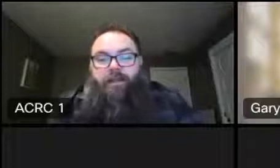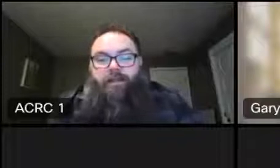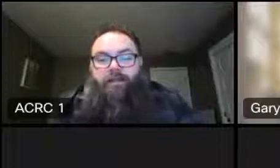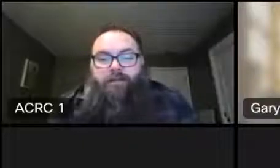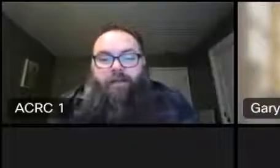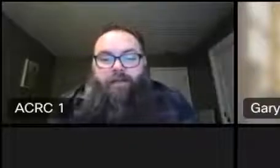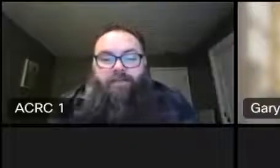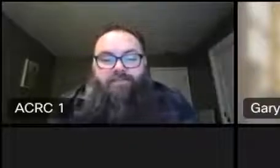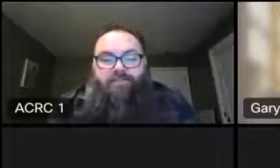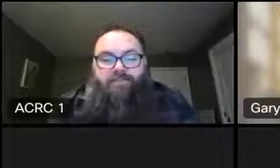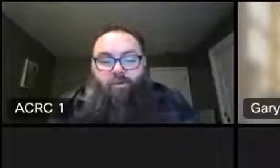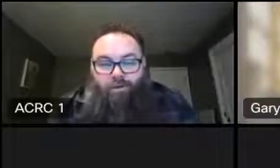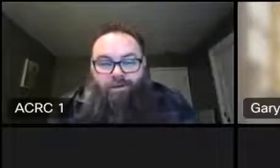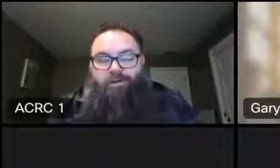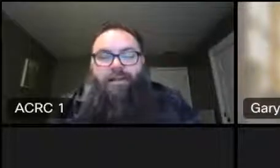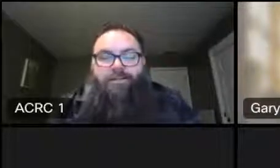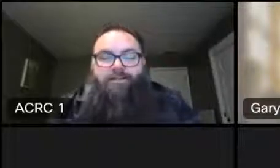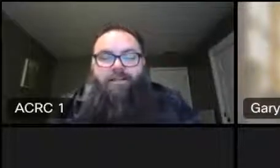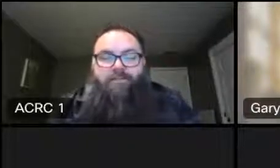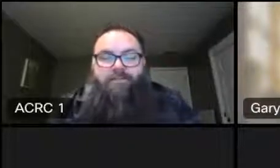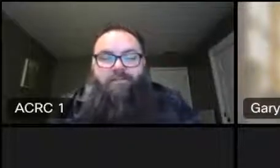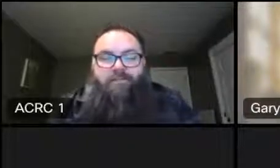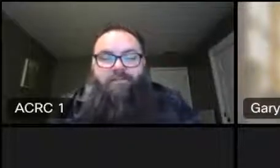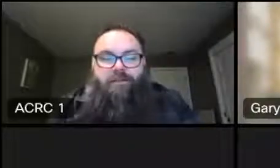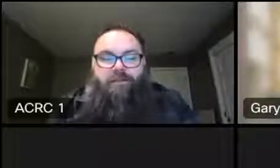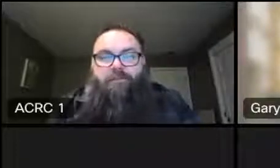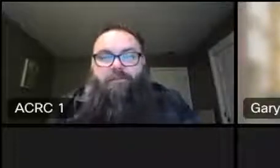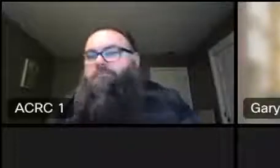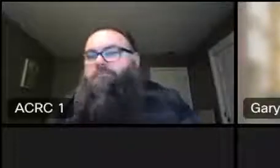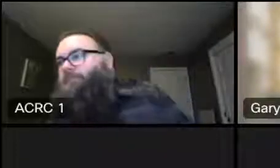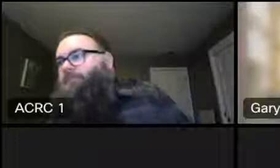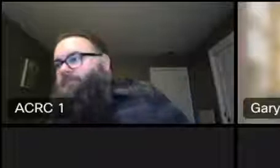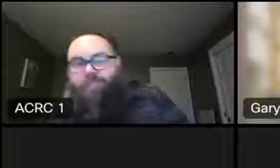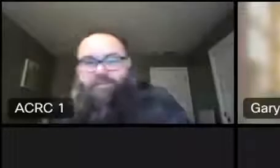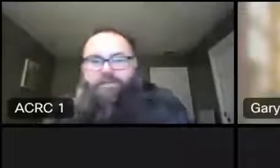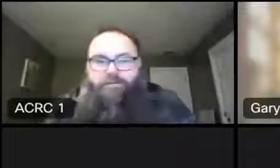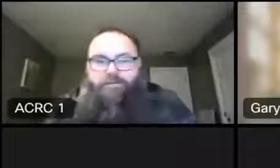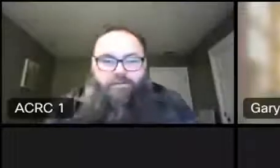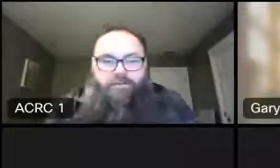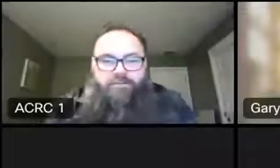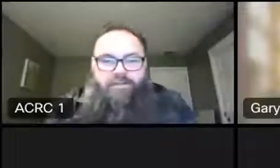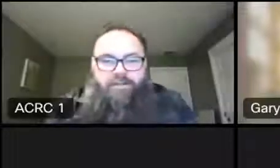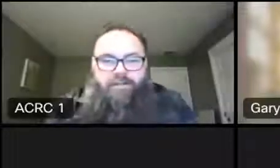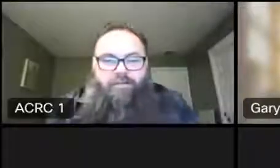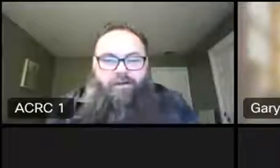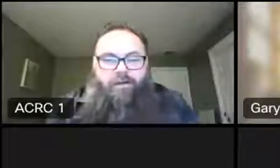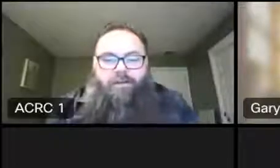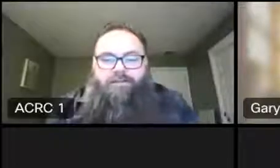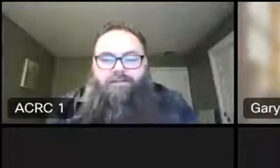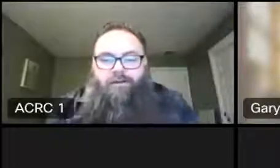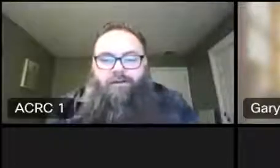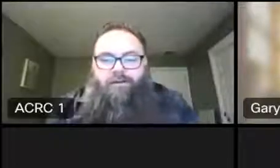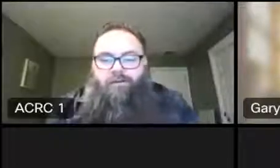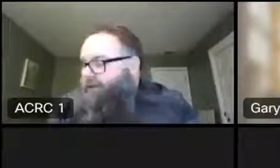every Friday. And they serve a whole lot of our clients, and they've been serving them now for like 13 years or 14 years, I think, now in our